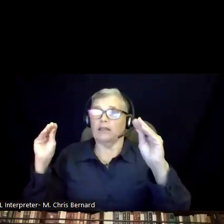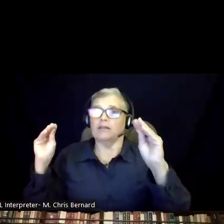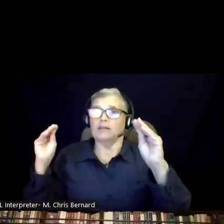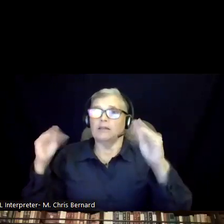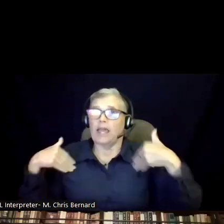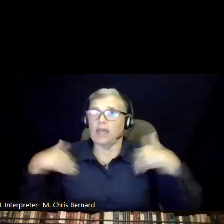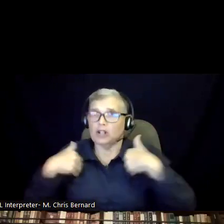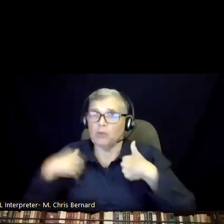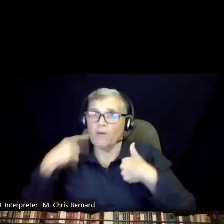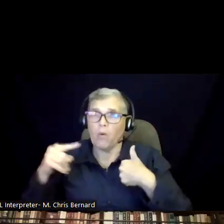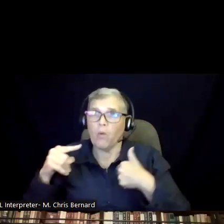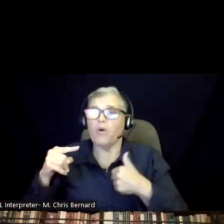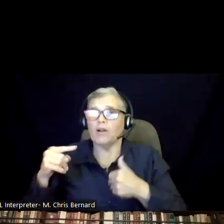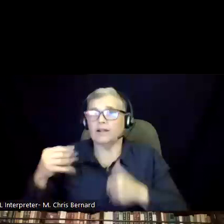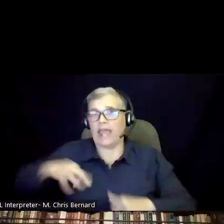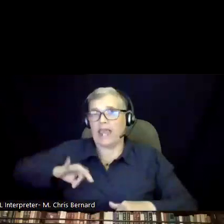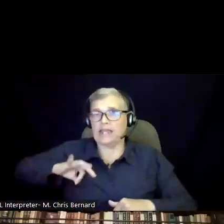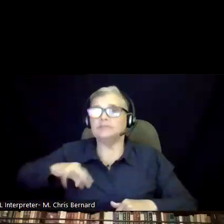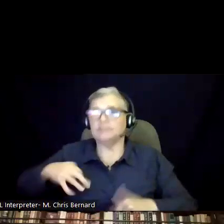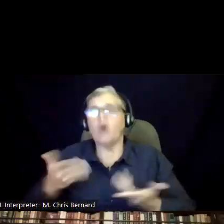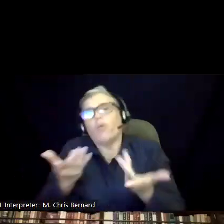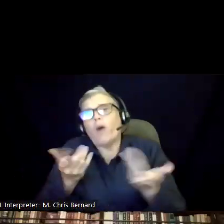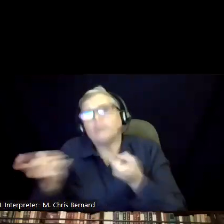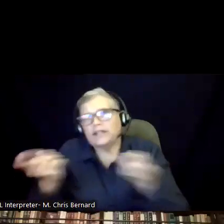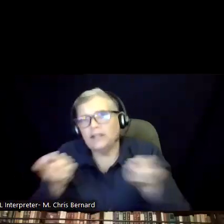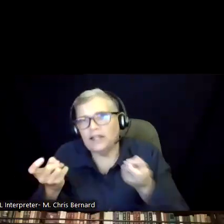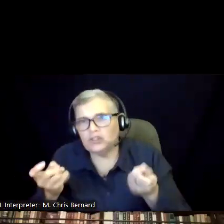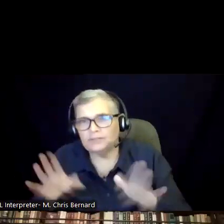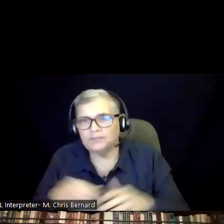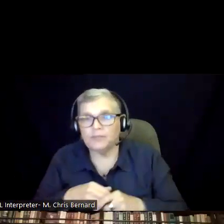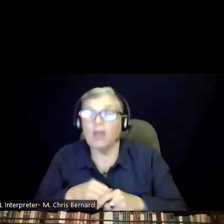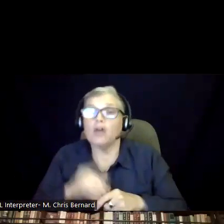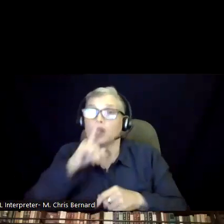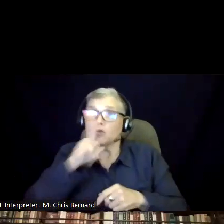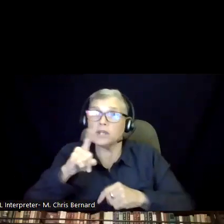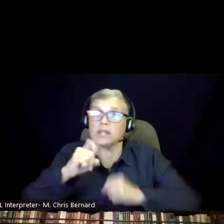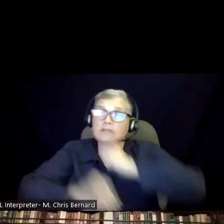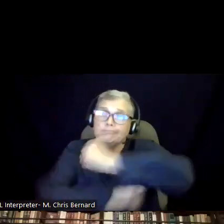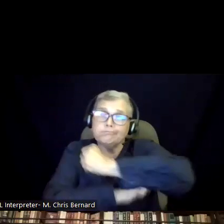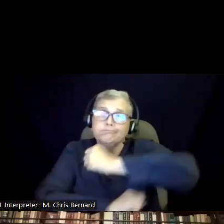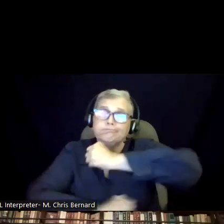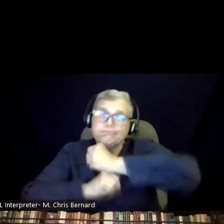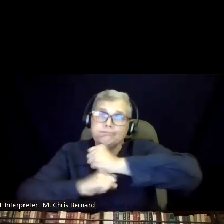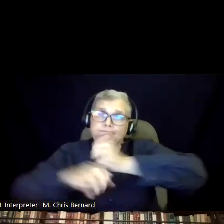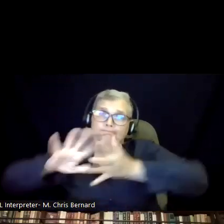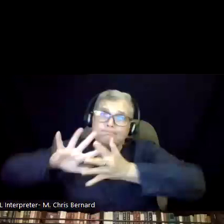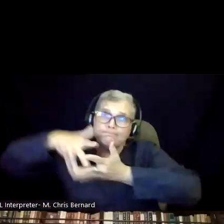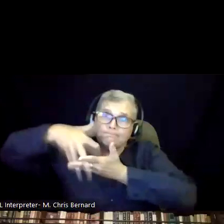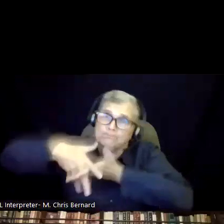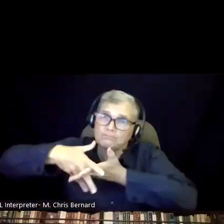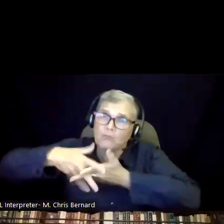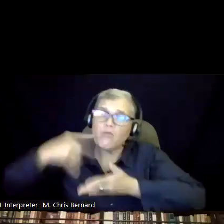start at regulating those markets. And so the real bedrock laws and policies, at least when it came to